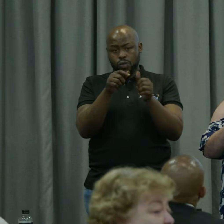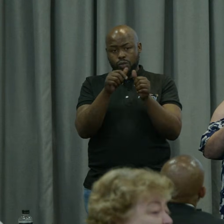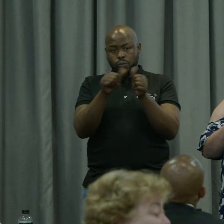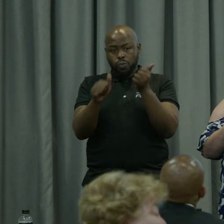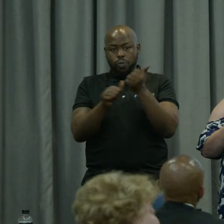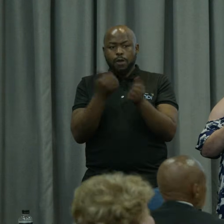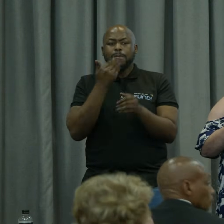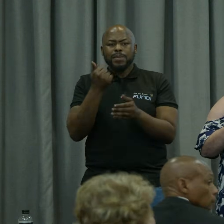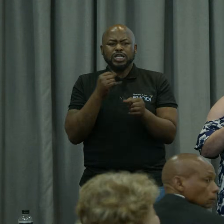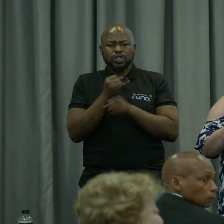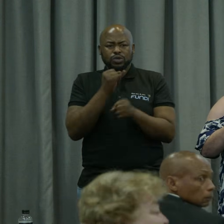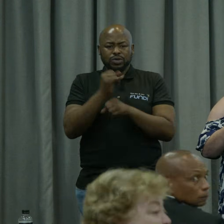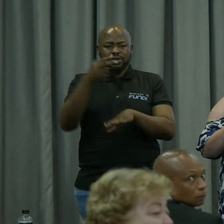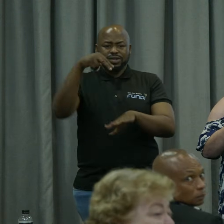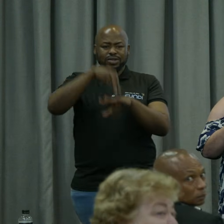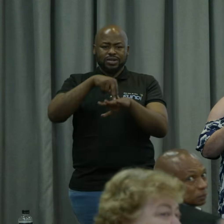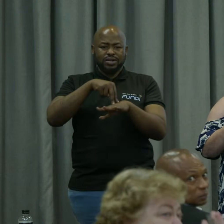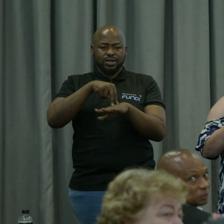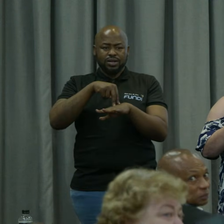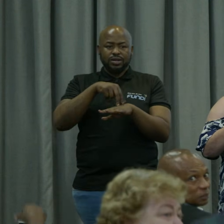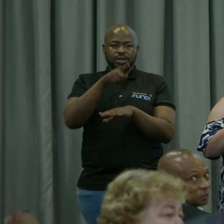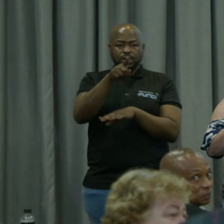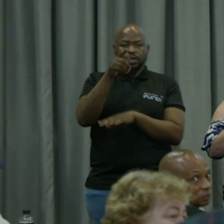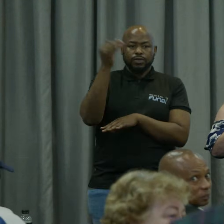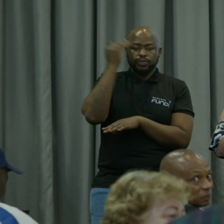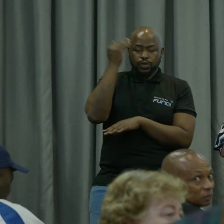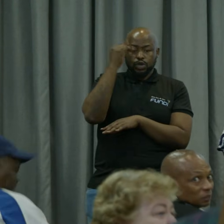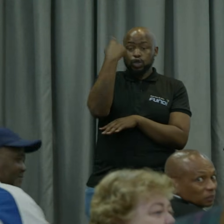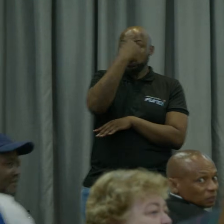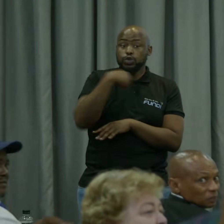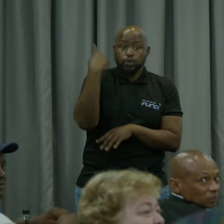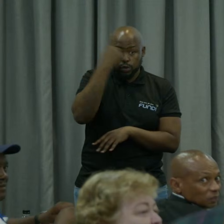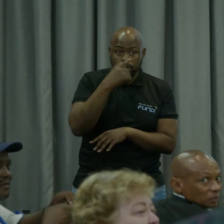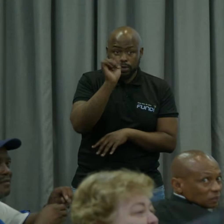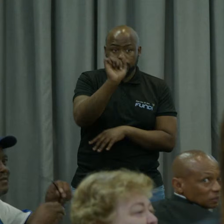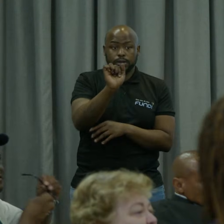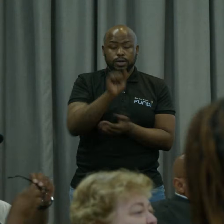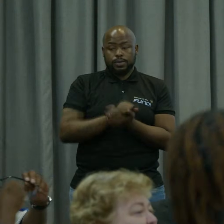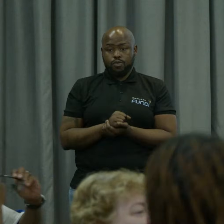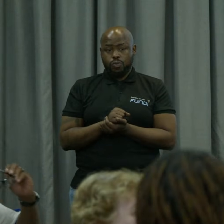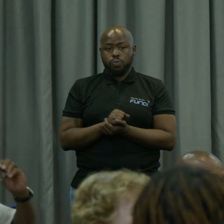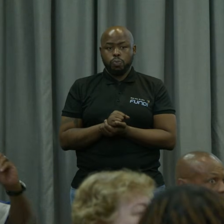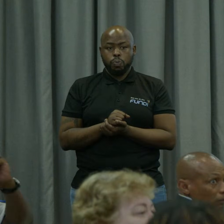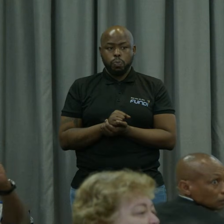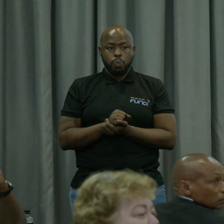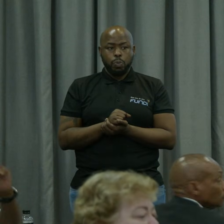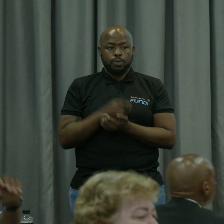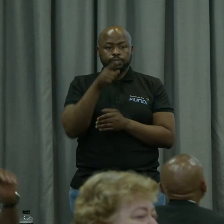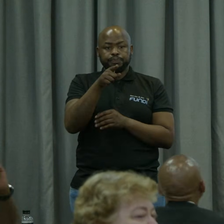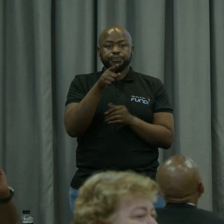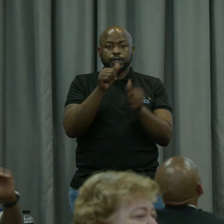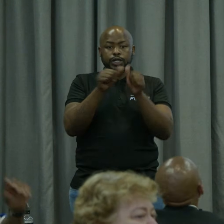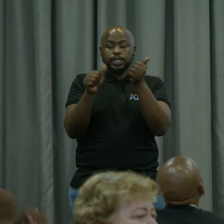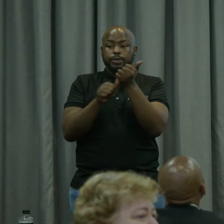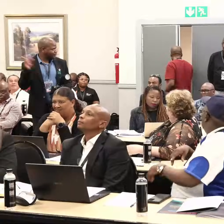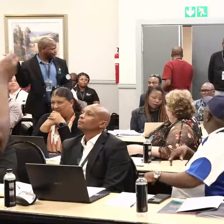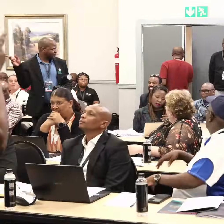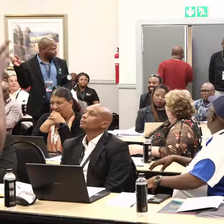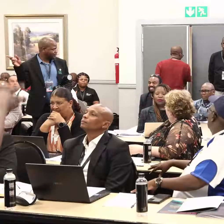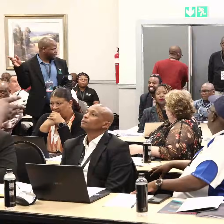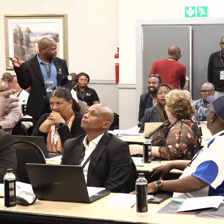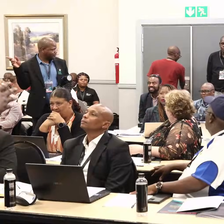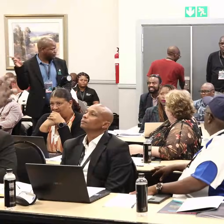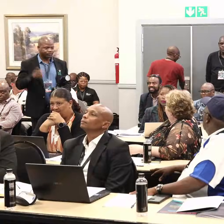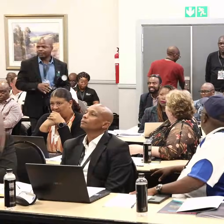quickly stand up. You need to know what Moano looks like. Moano Nemokabani, she is the Deputy Director for Post-Provisioning